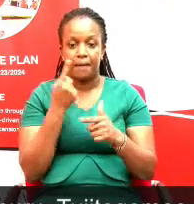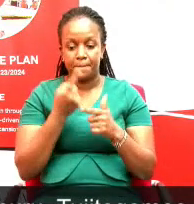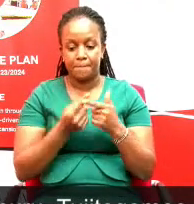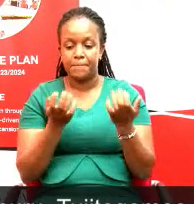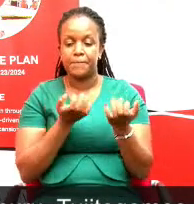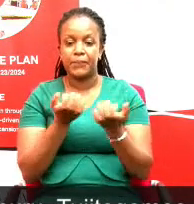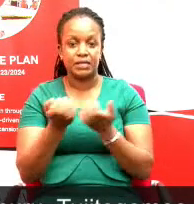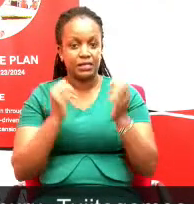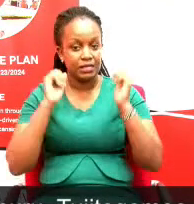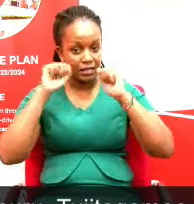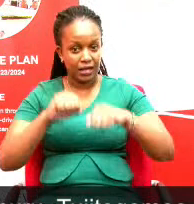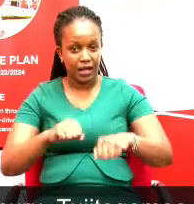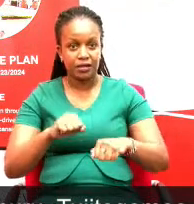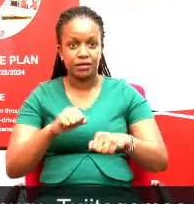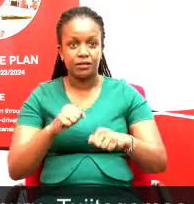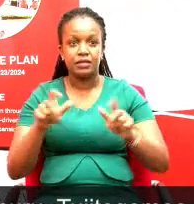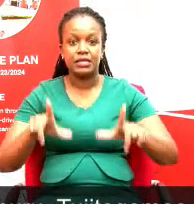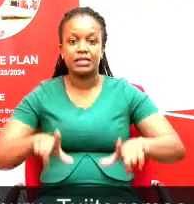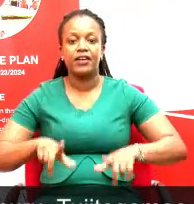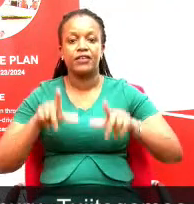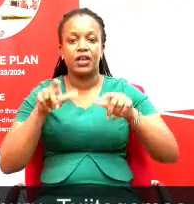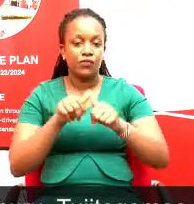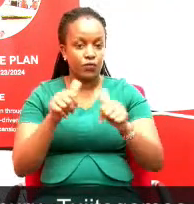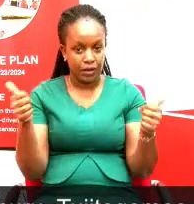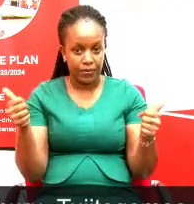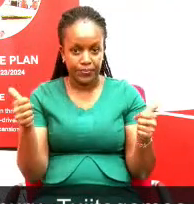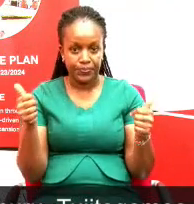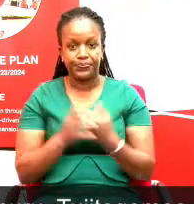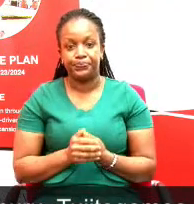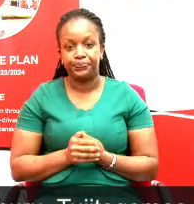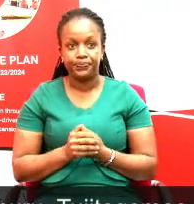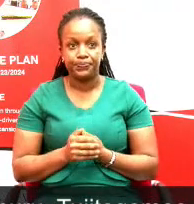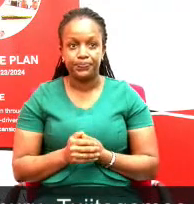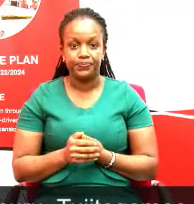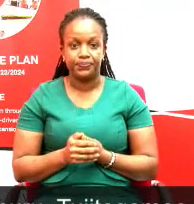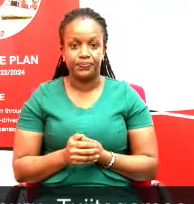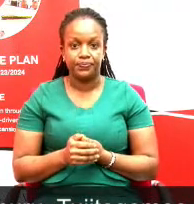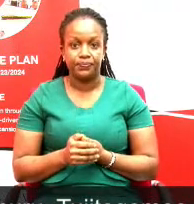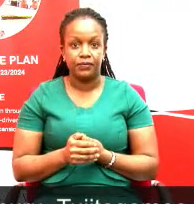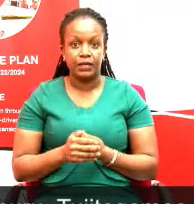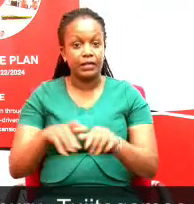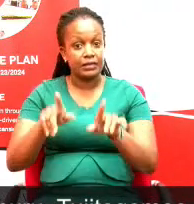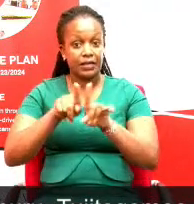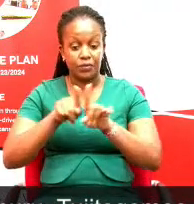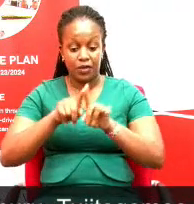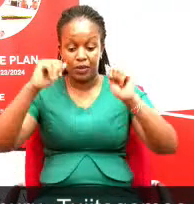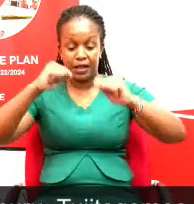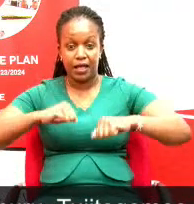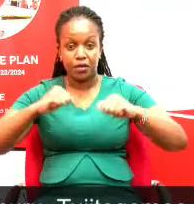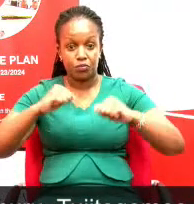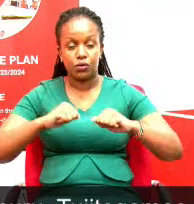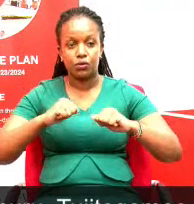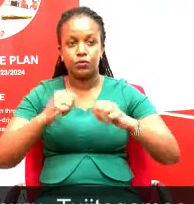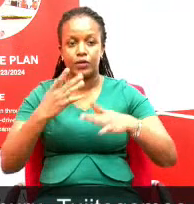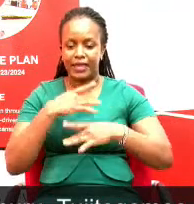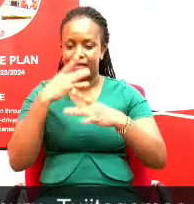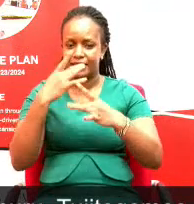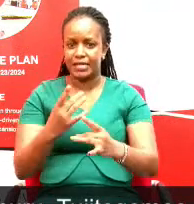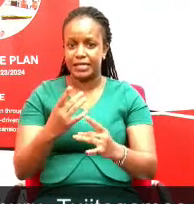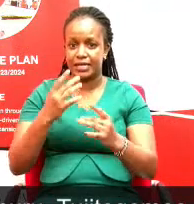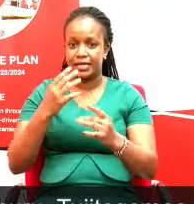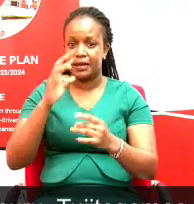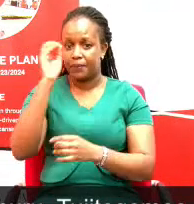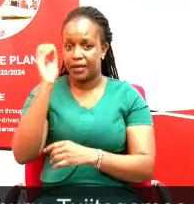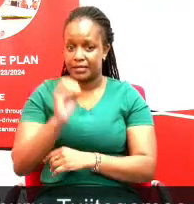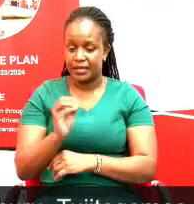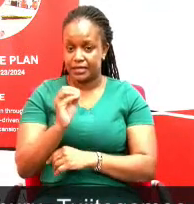can survive the very hard times. We've also been able that, the interest rate to